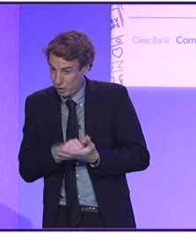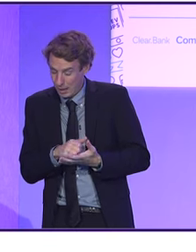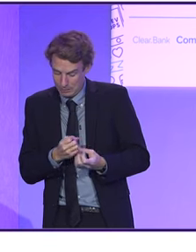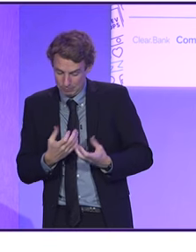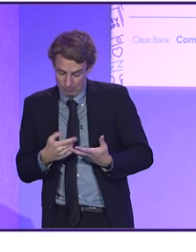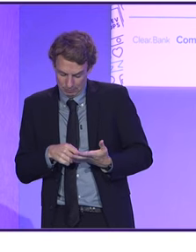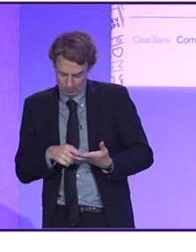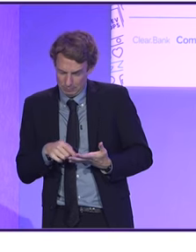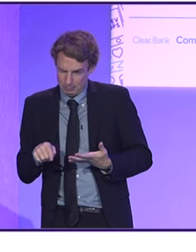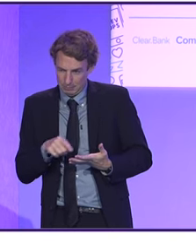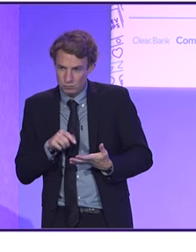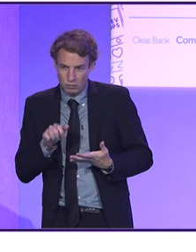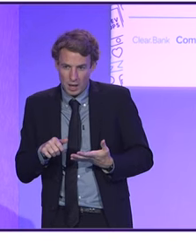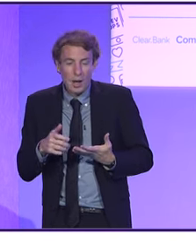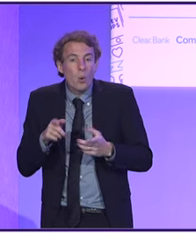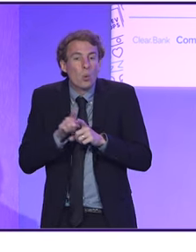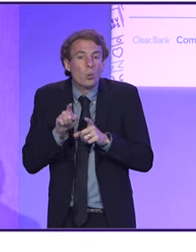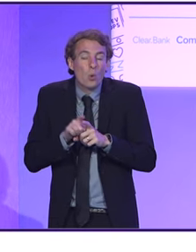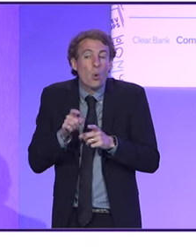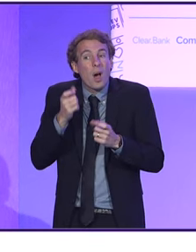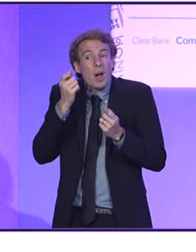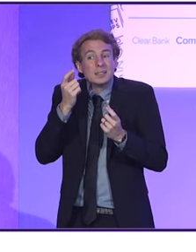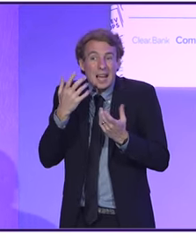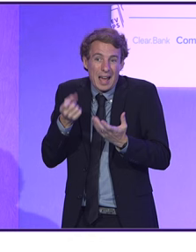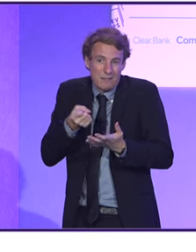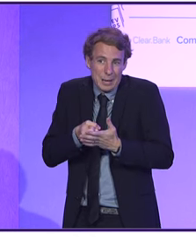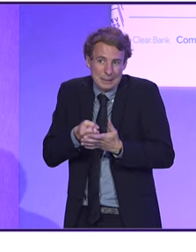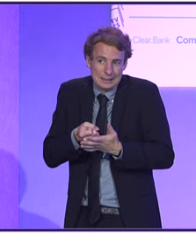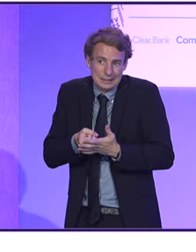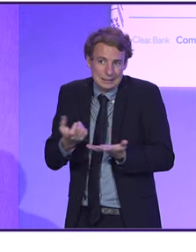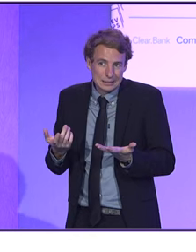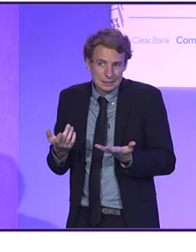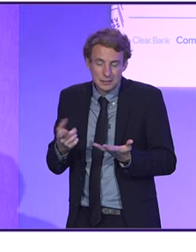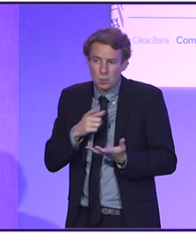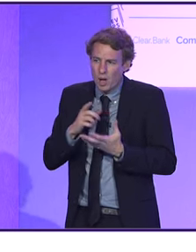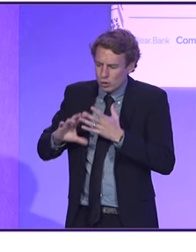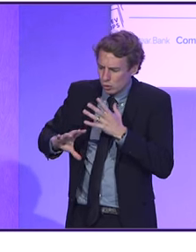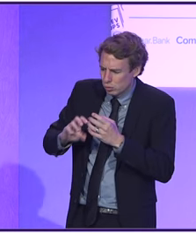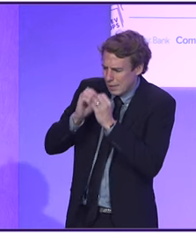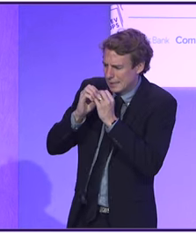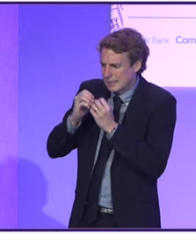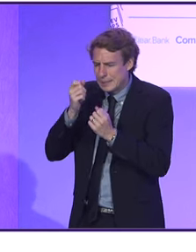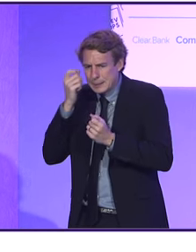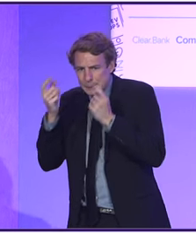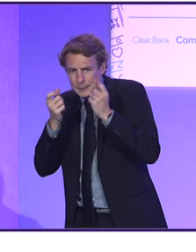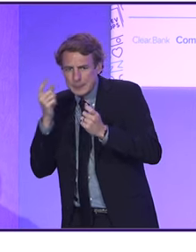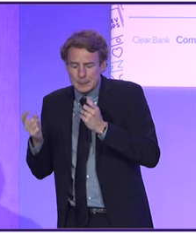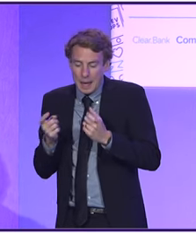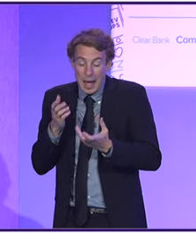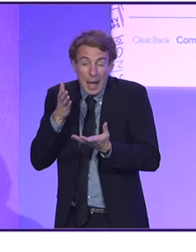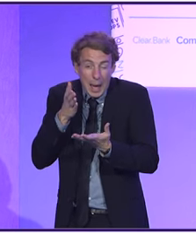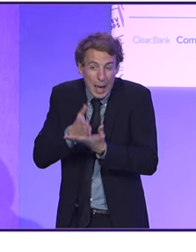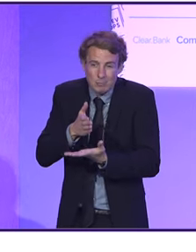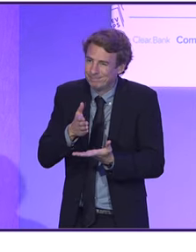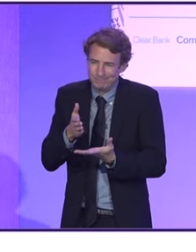try and undermine or fiddle the numbers, and understand the limitations, because our work does have a lot of creativity and uncertainty in it, and reducing us down to delivery